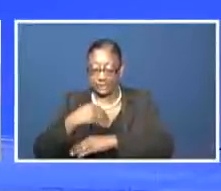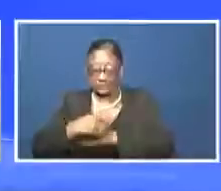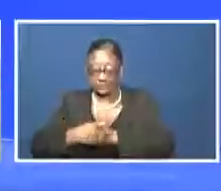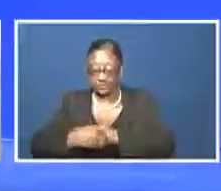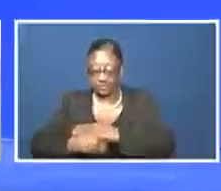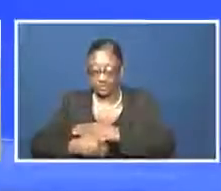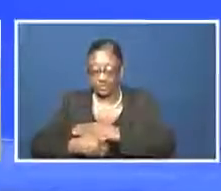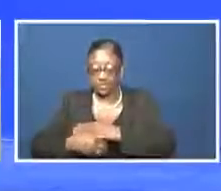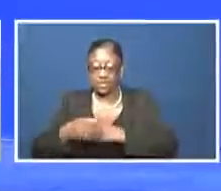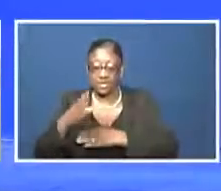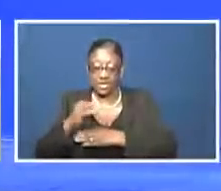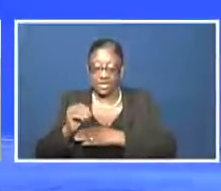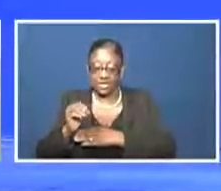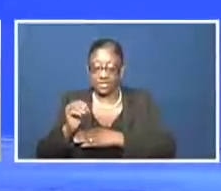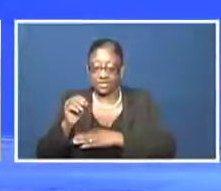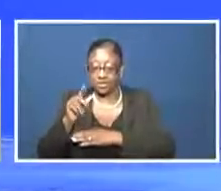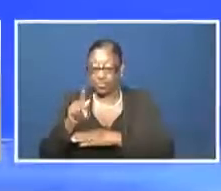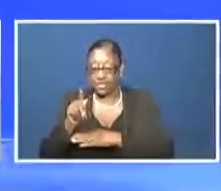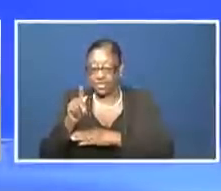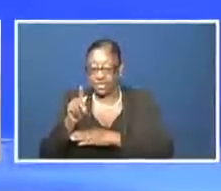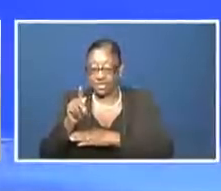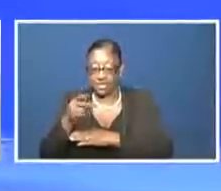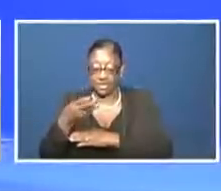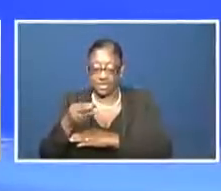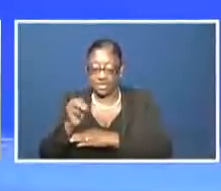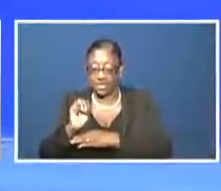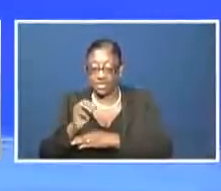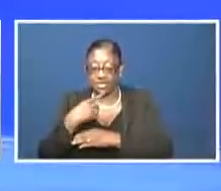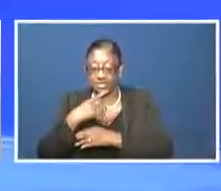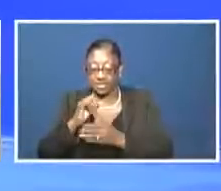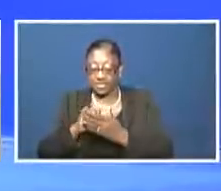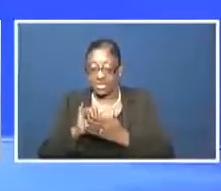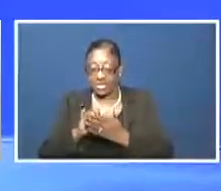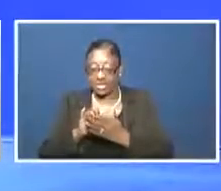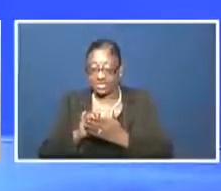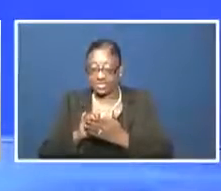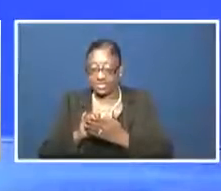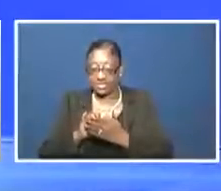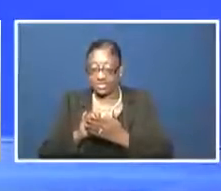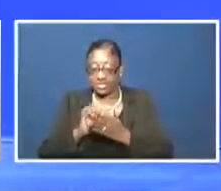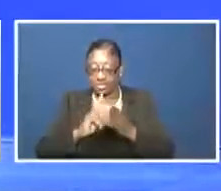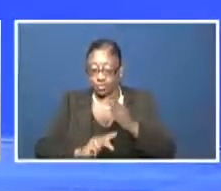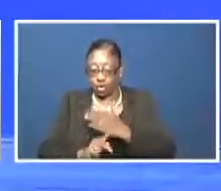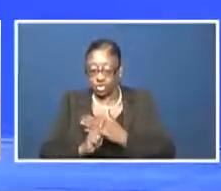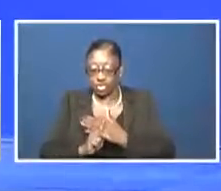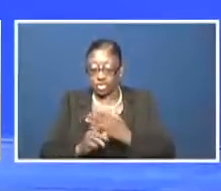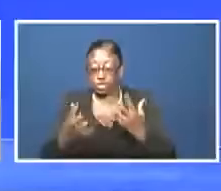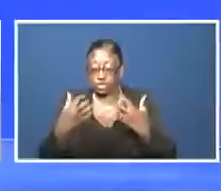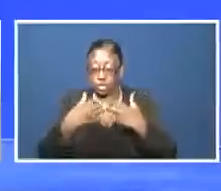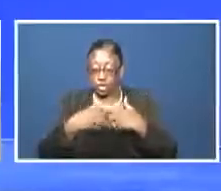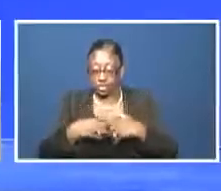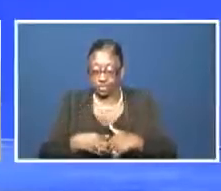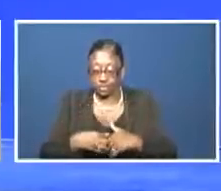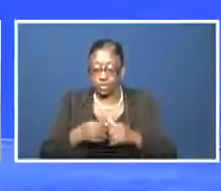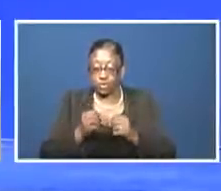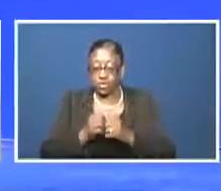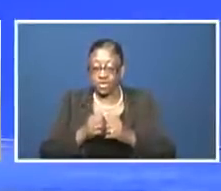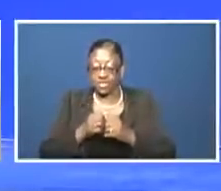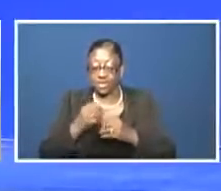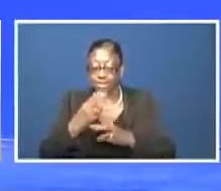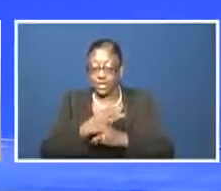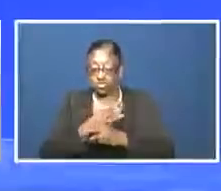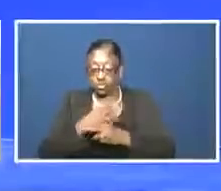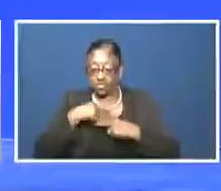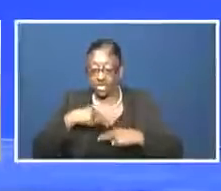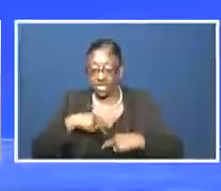at the Princess Margaret Hospital. The upgrades, part of the Urgent and Emergency Care Project, a joint partnership between the Ministry of Health and